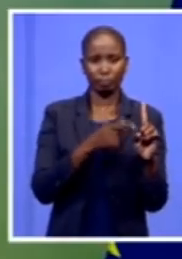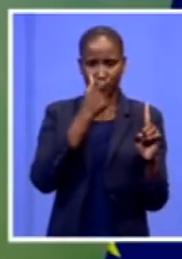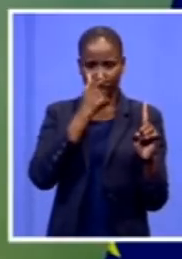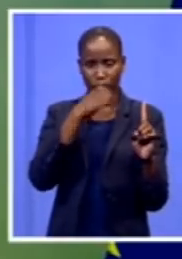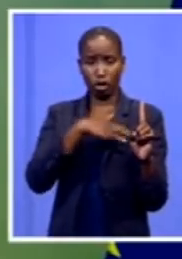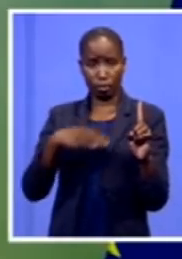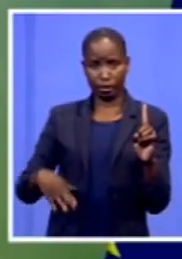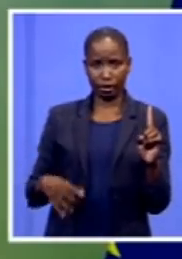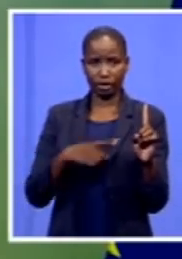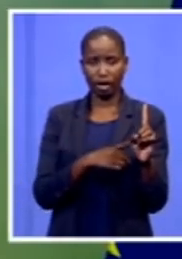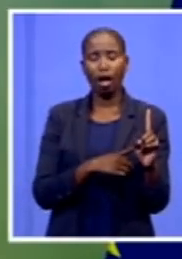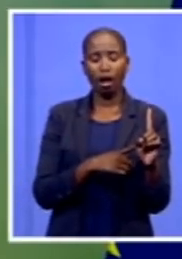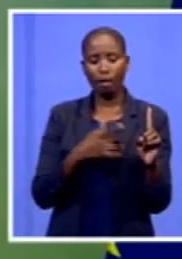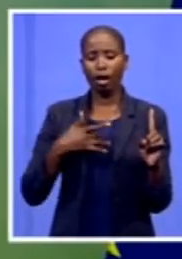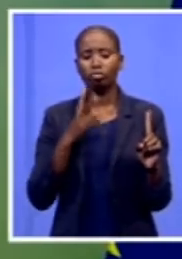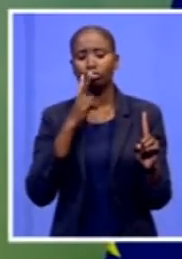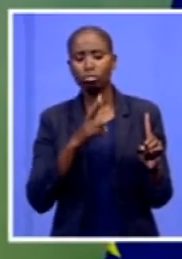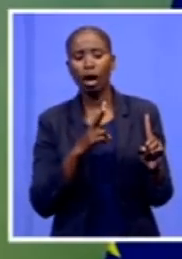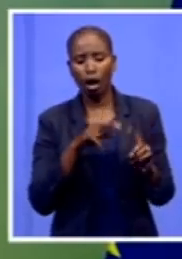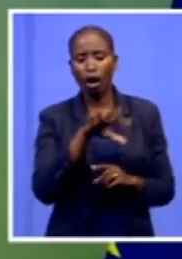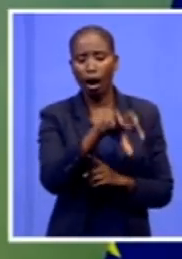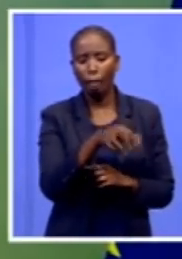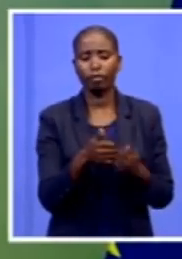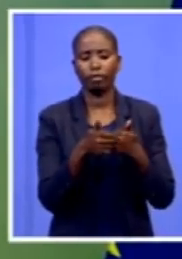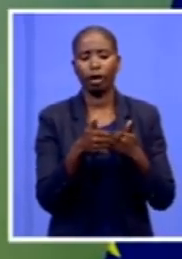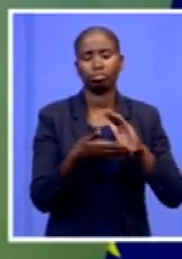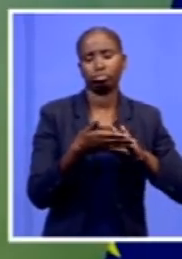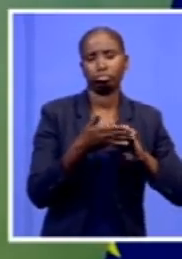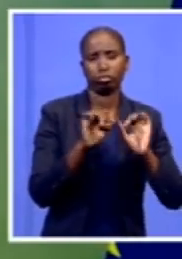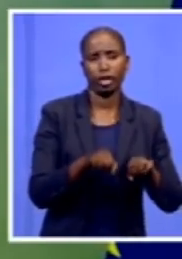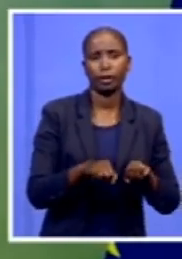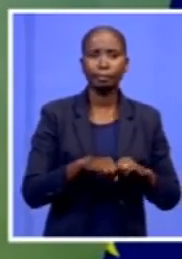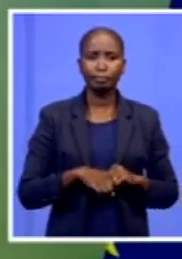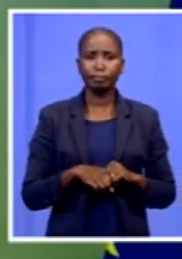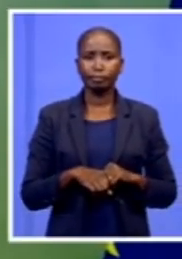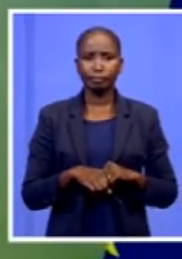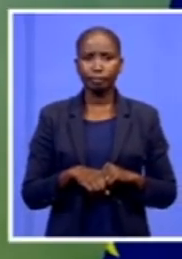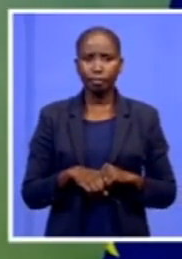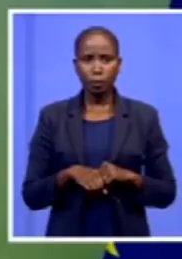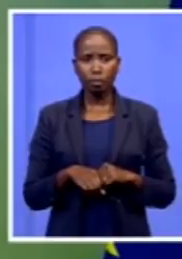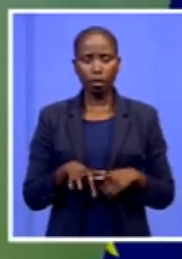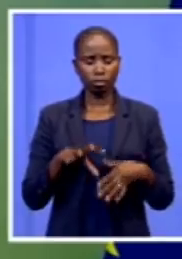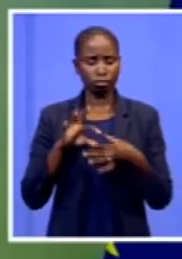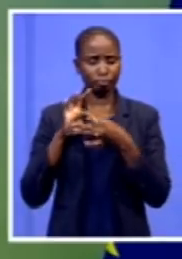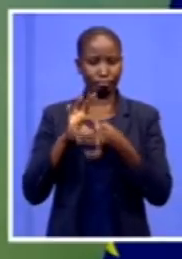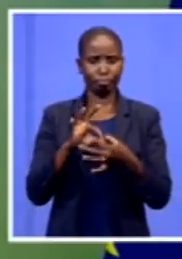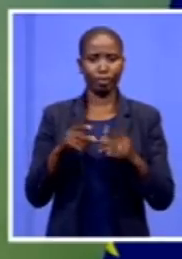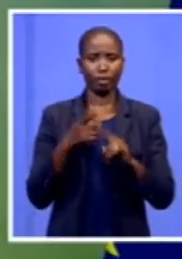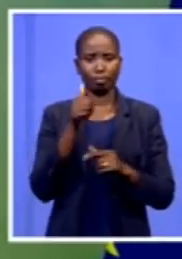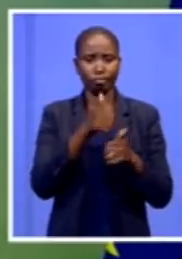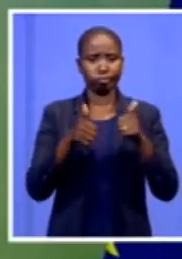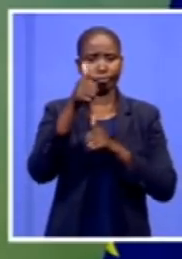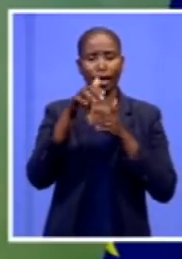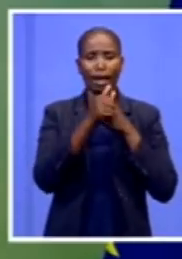good hands. A strong commitment of leadership from His Excellency President